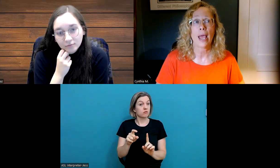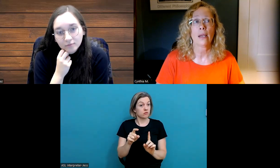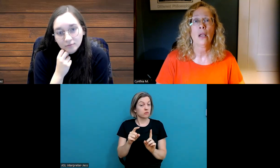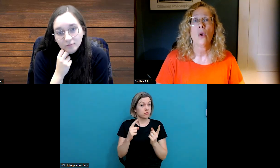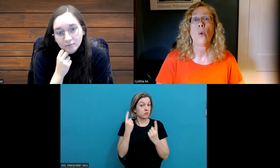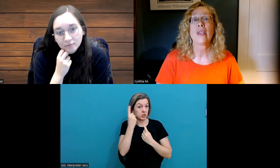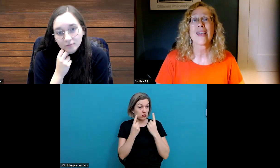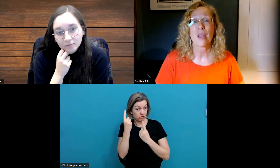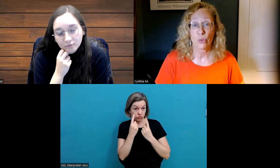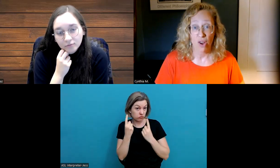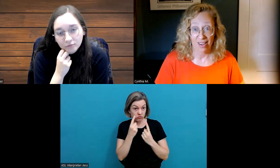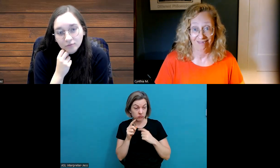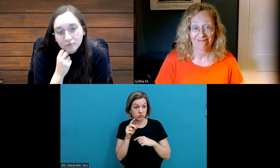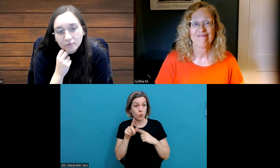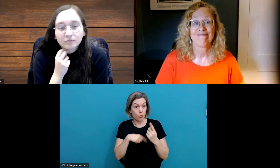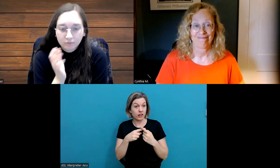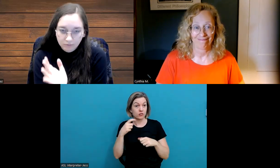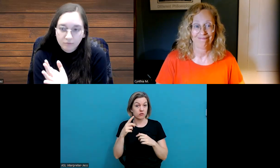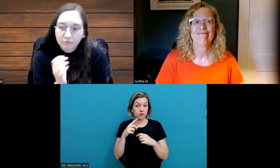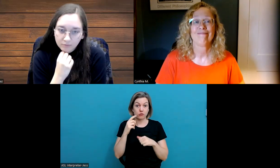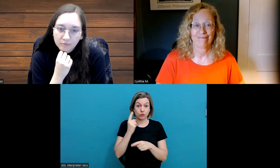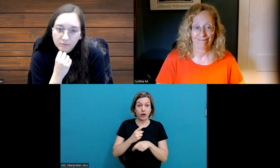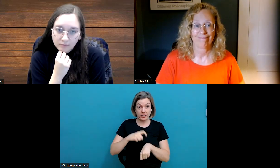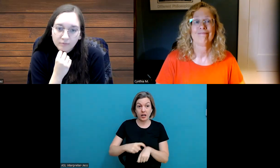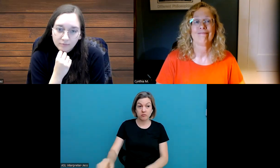look at when the time is right.